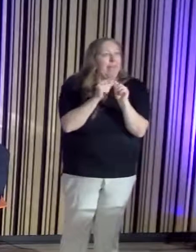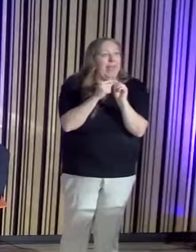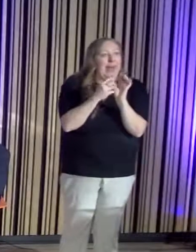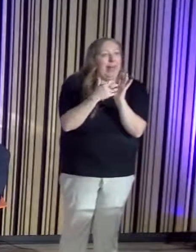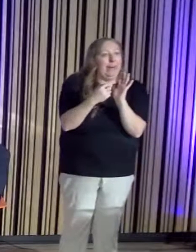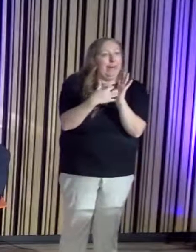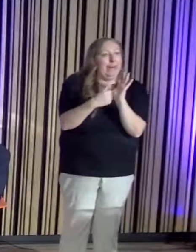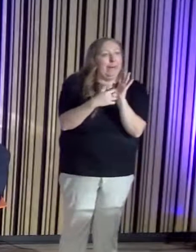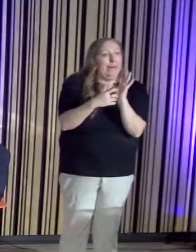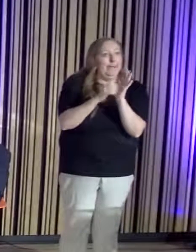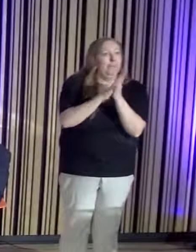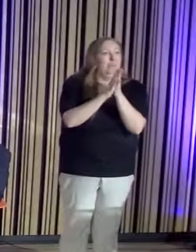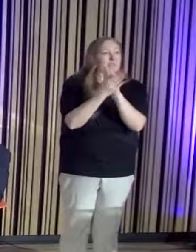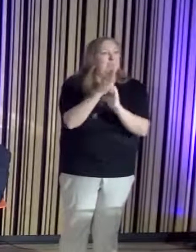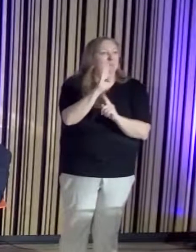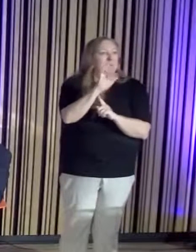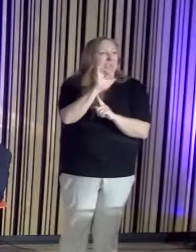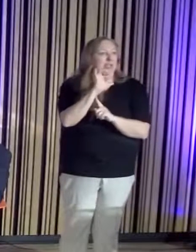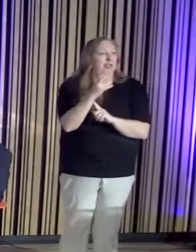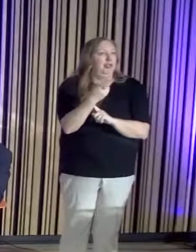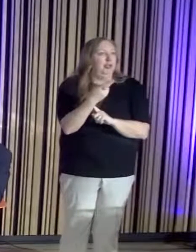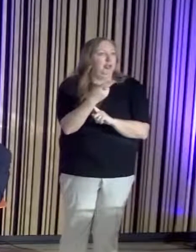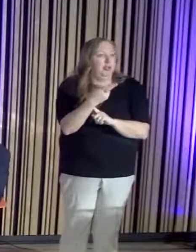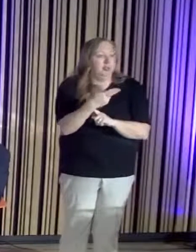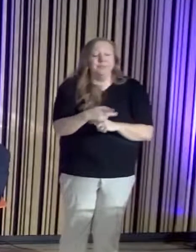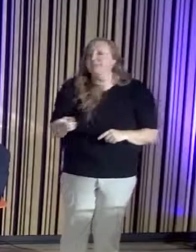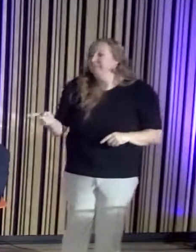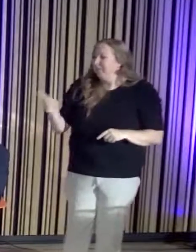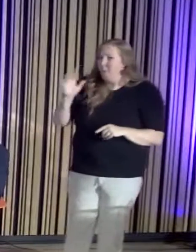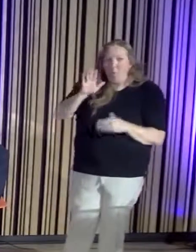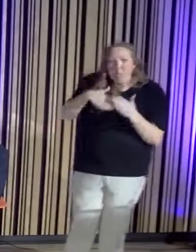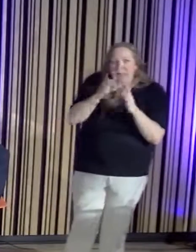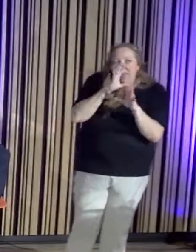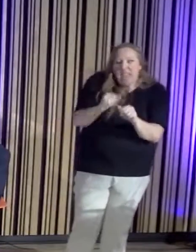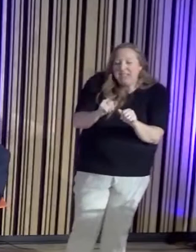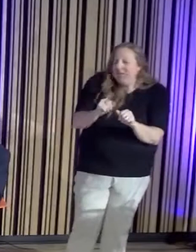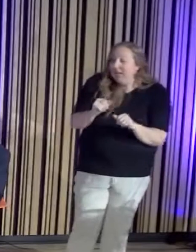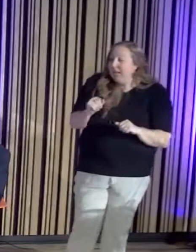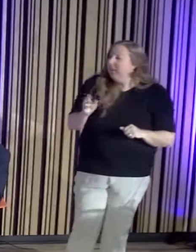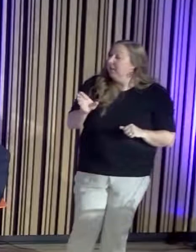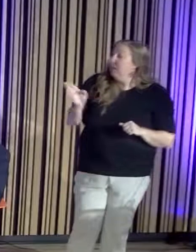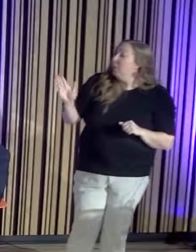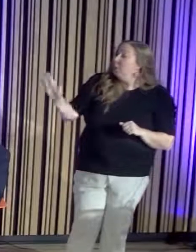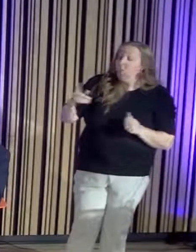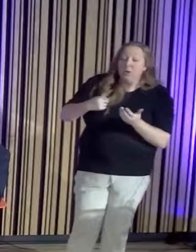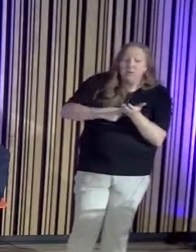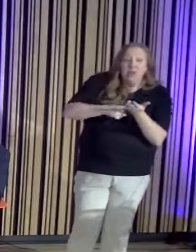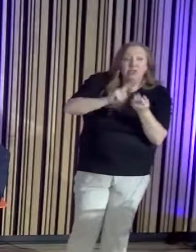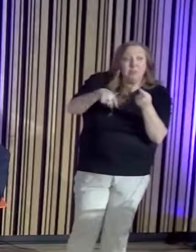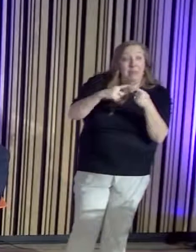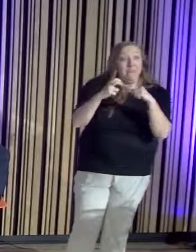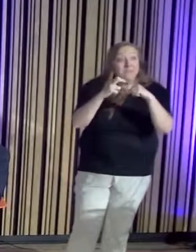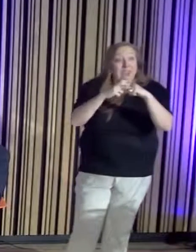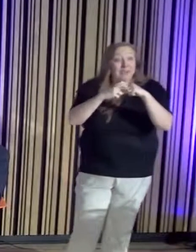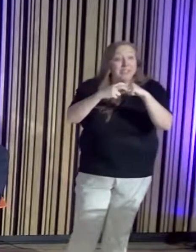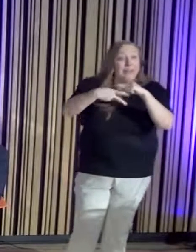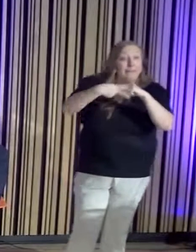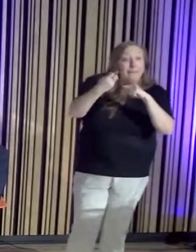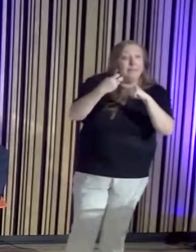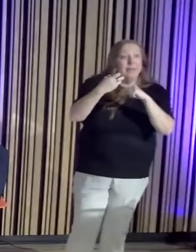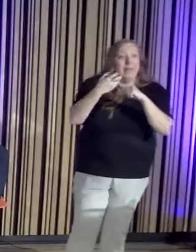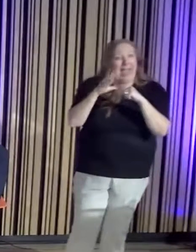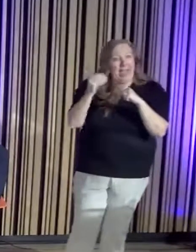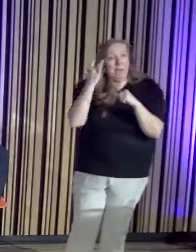And that's so I think that's really fascinating. And coming to your discussion about the interactions between virus and these very